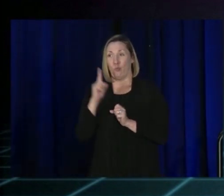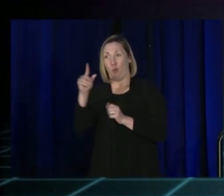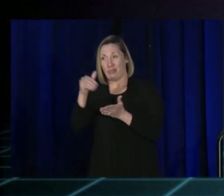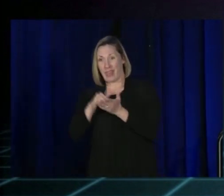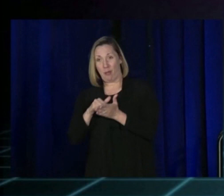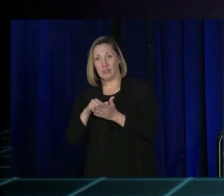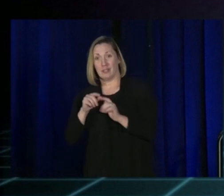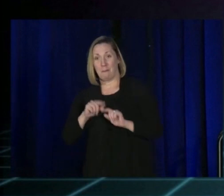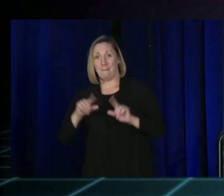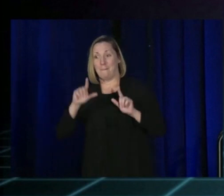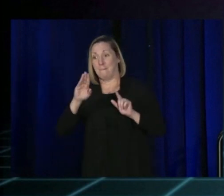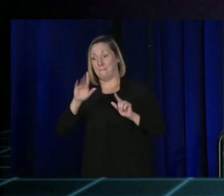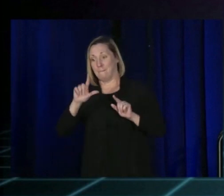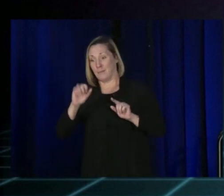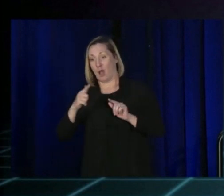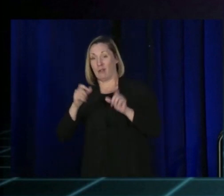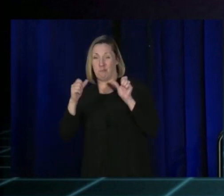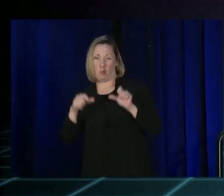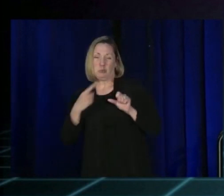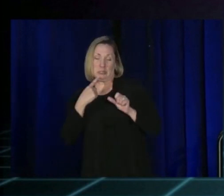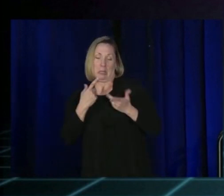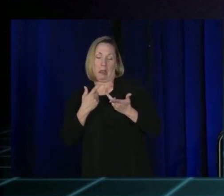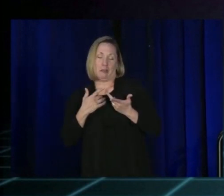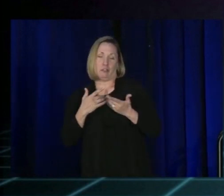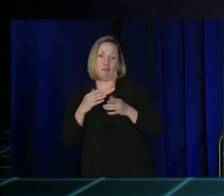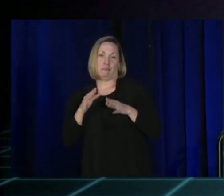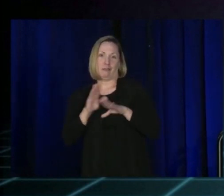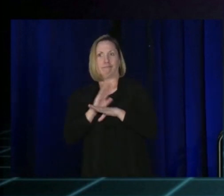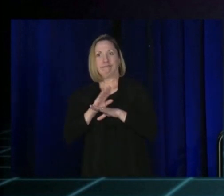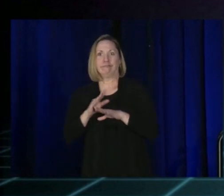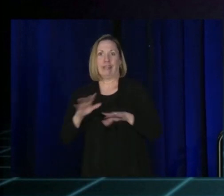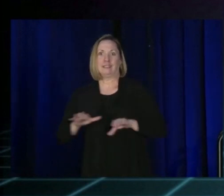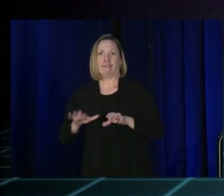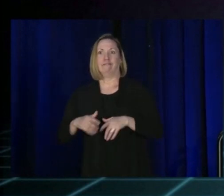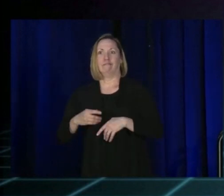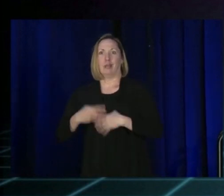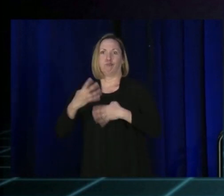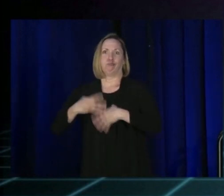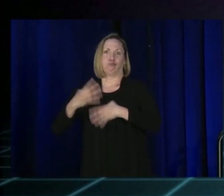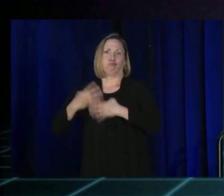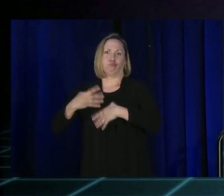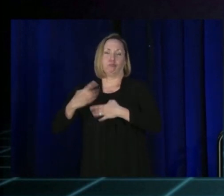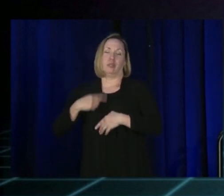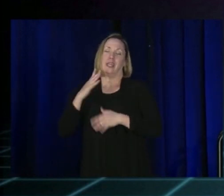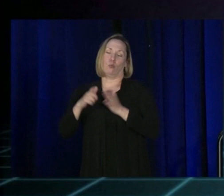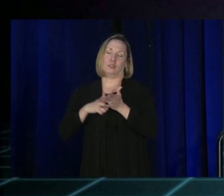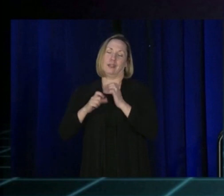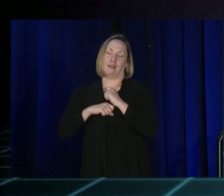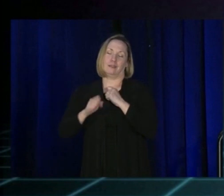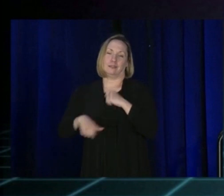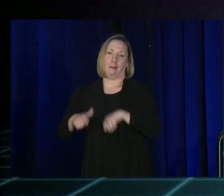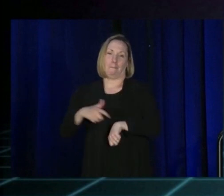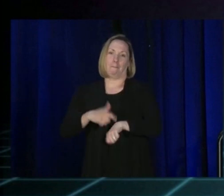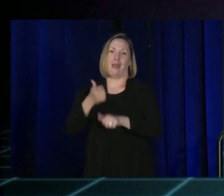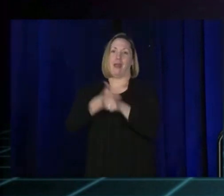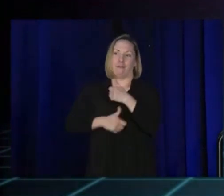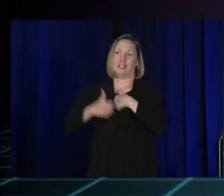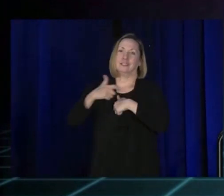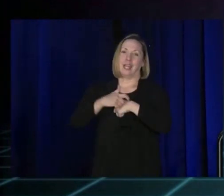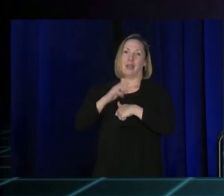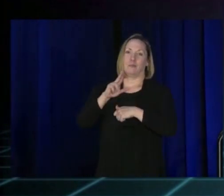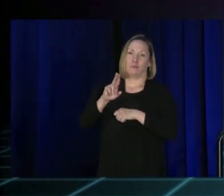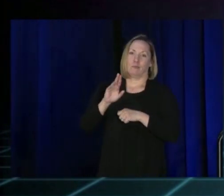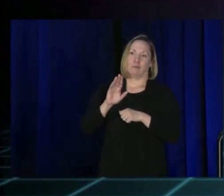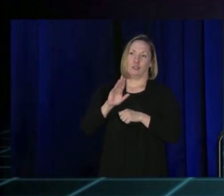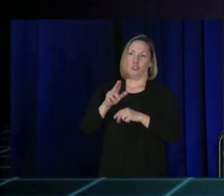really prolific, or 1,000 product pages, for instance, it's going to take some time every time you're building the